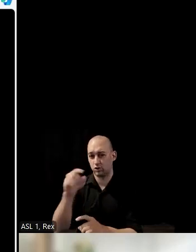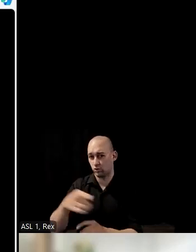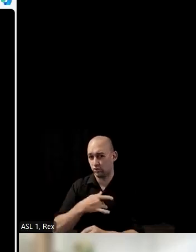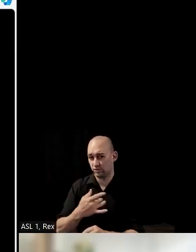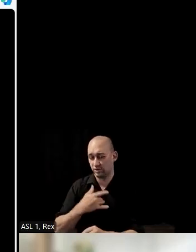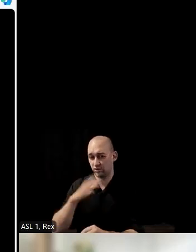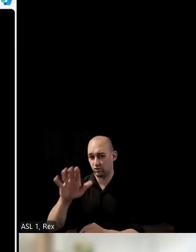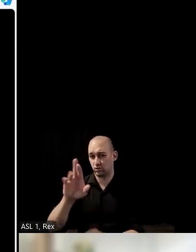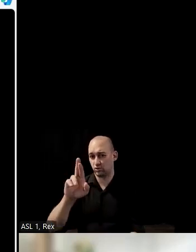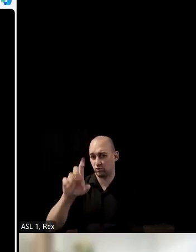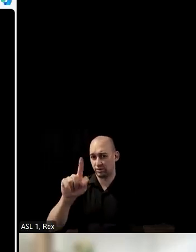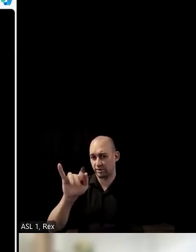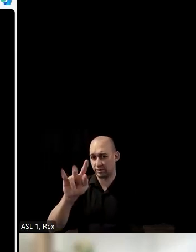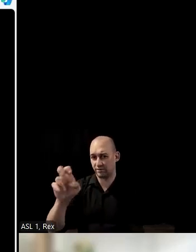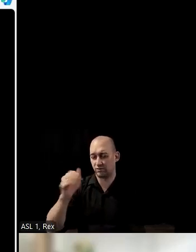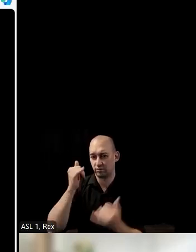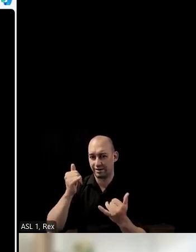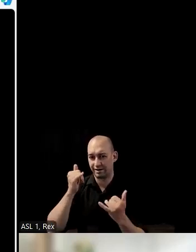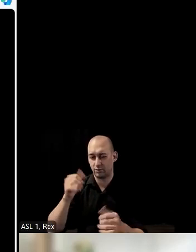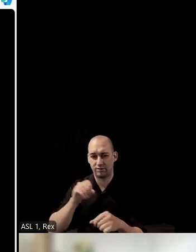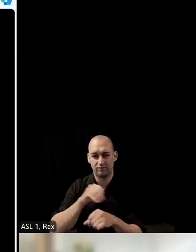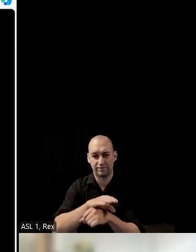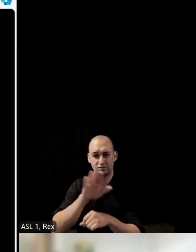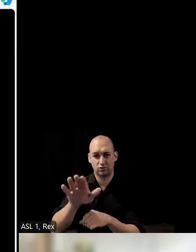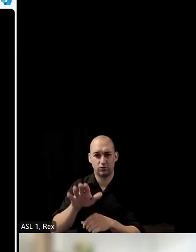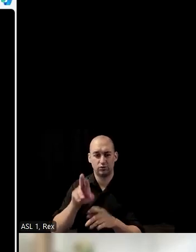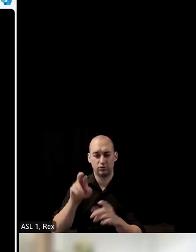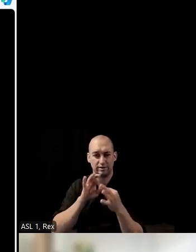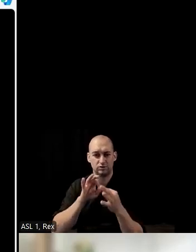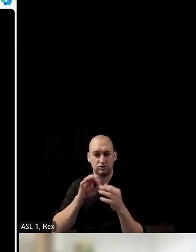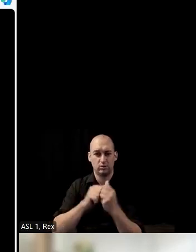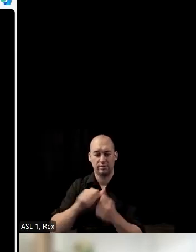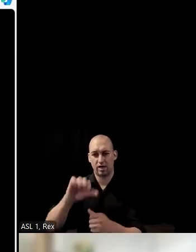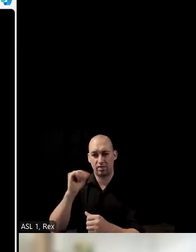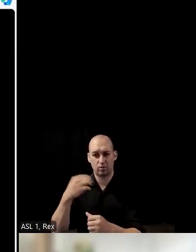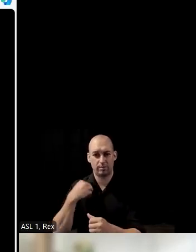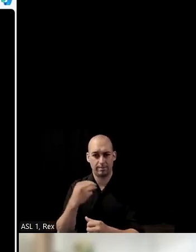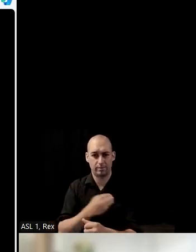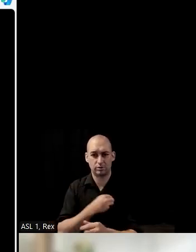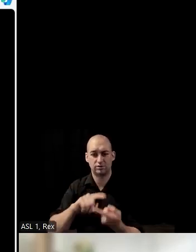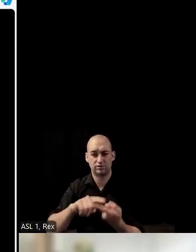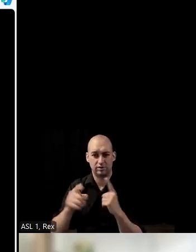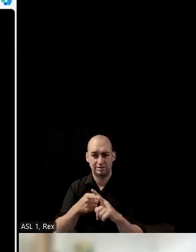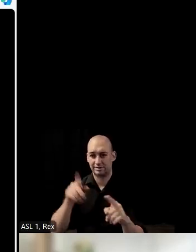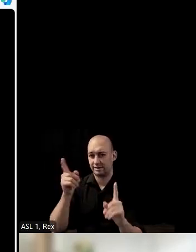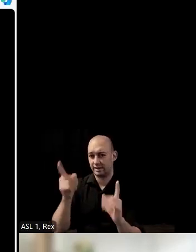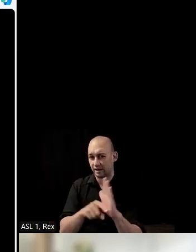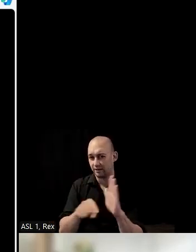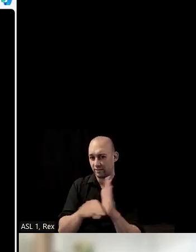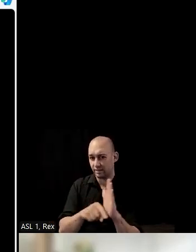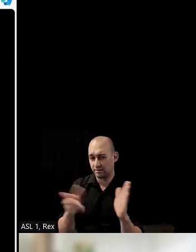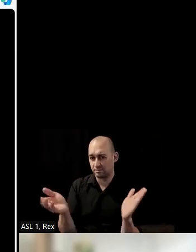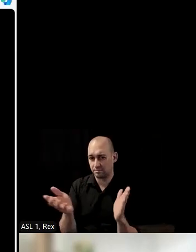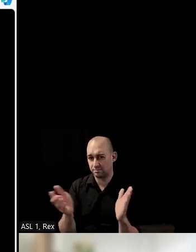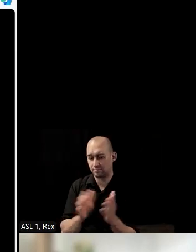relative currently affects your relationships with other members or friends in a negative way? And then